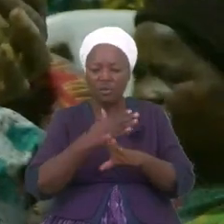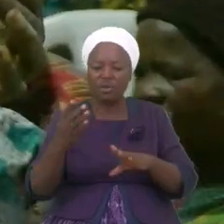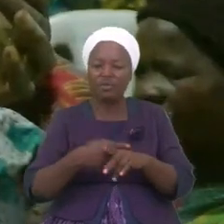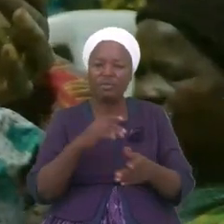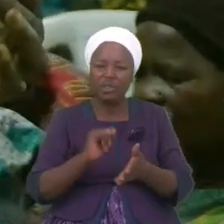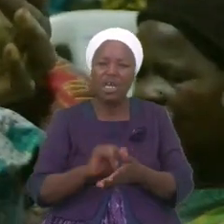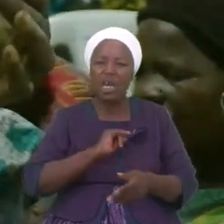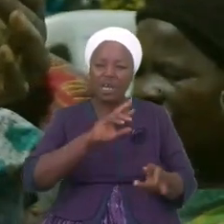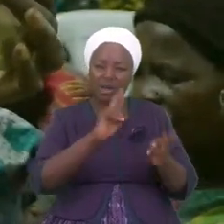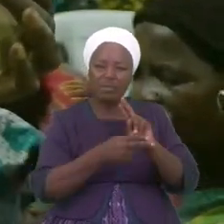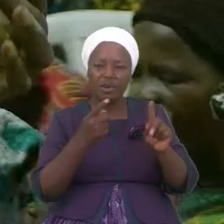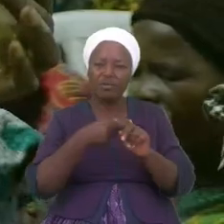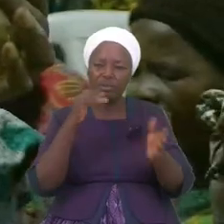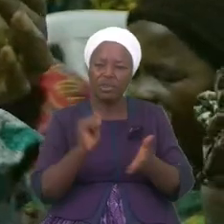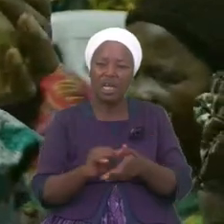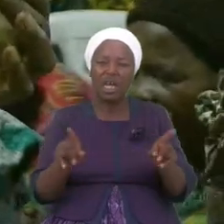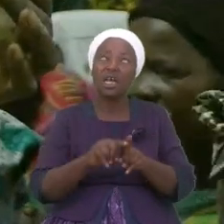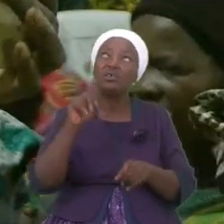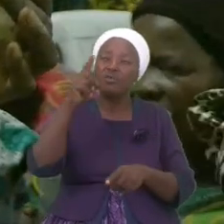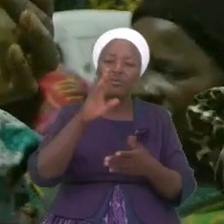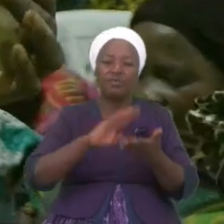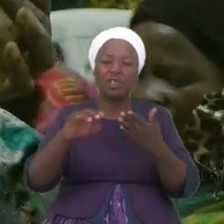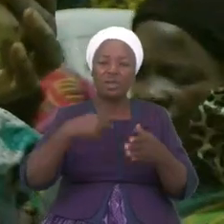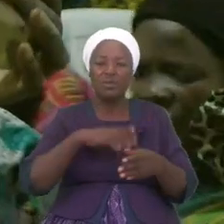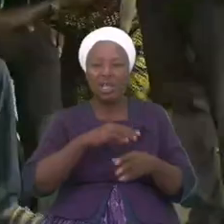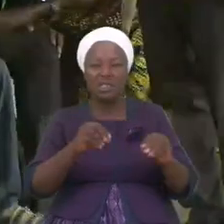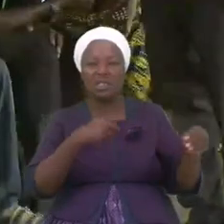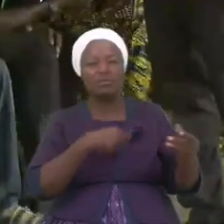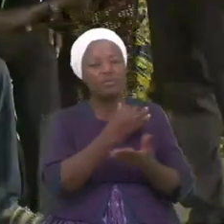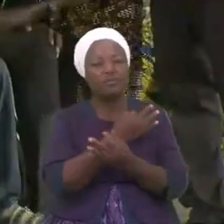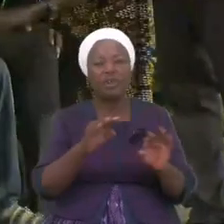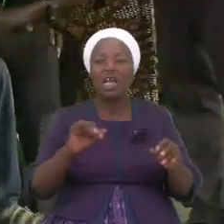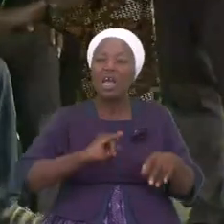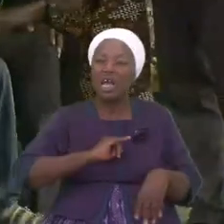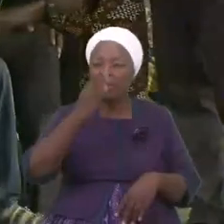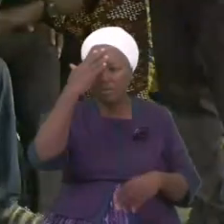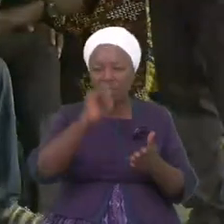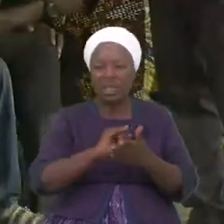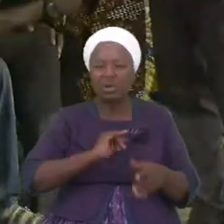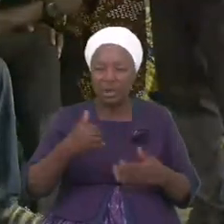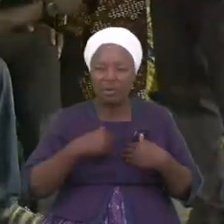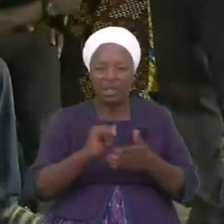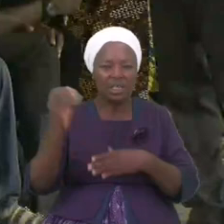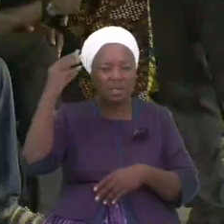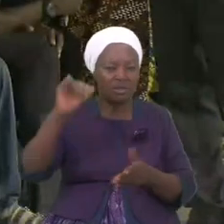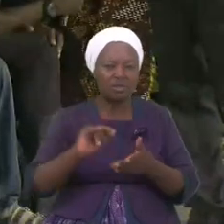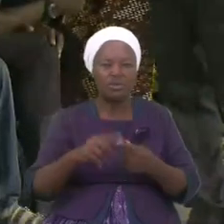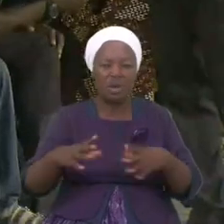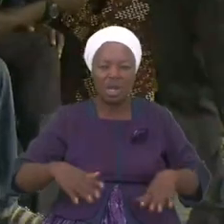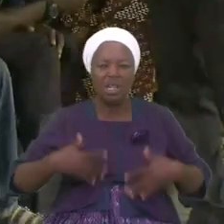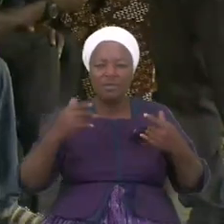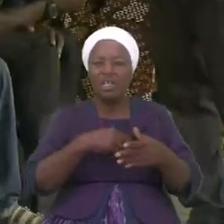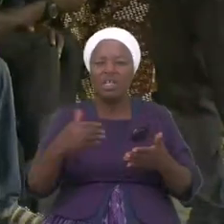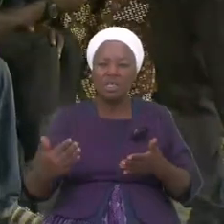that. As you forgive me and set me free, I know I'm going to have the grace to now live a newness of